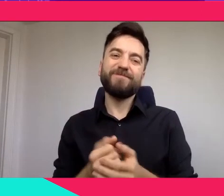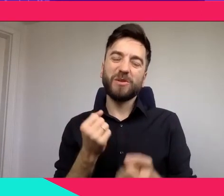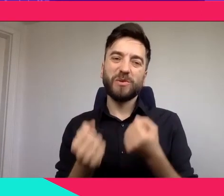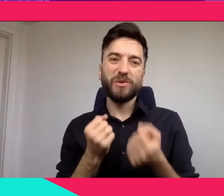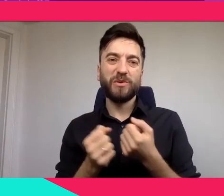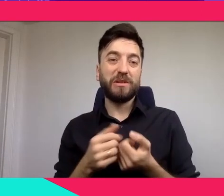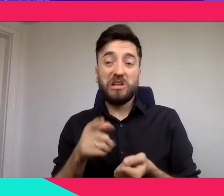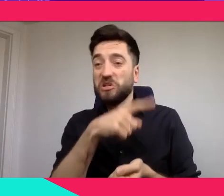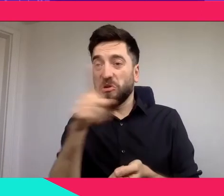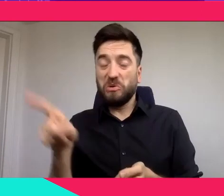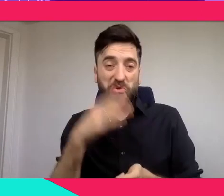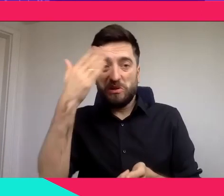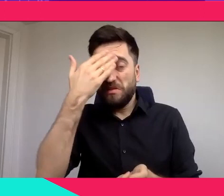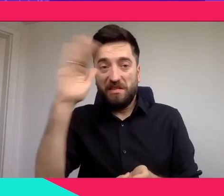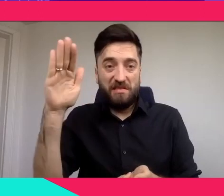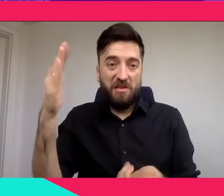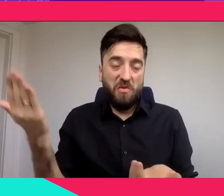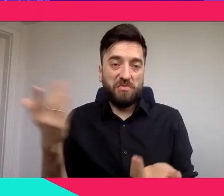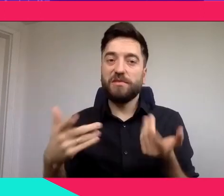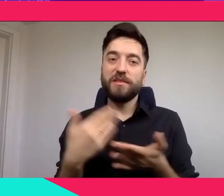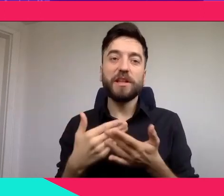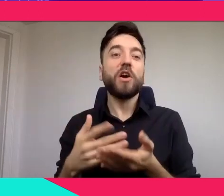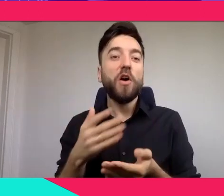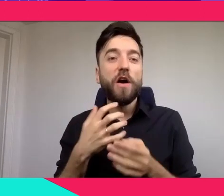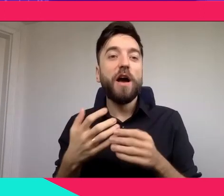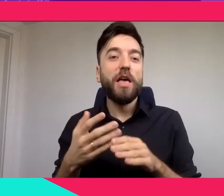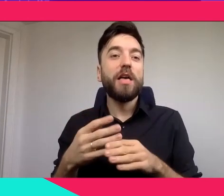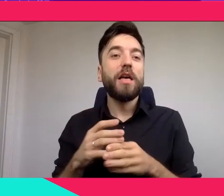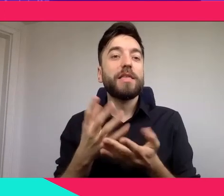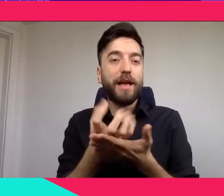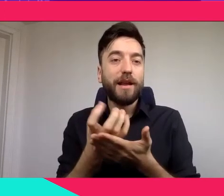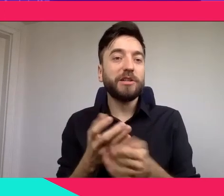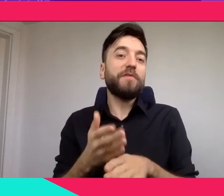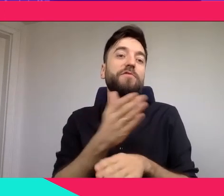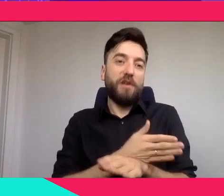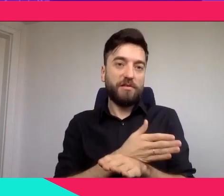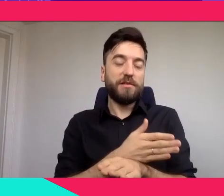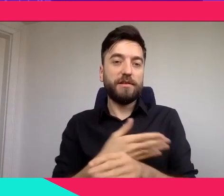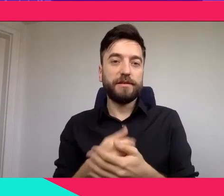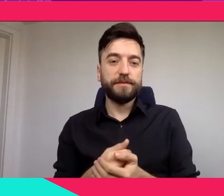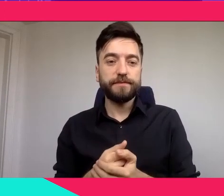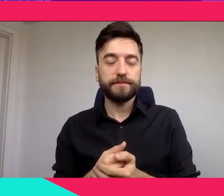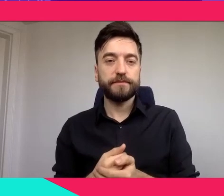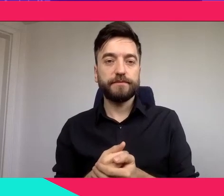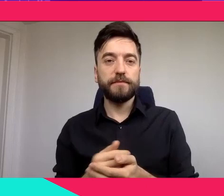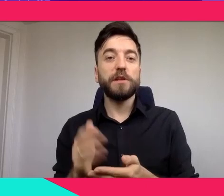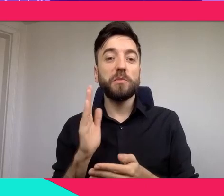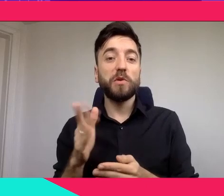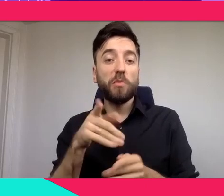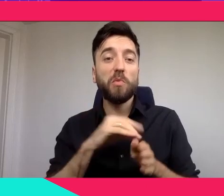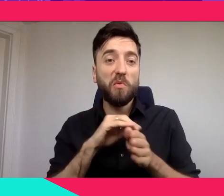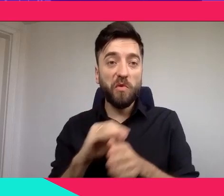pre-recorded them, and the art pilots, in collaboration with the NGOs, made the decision